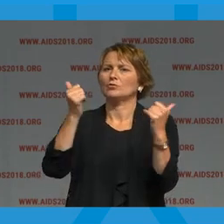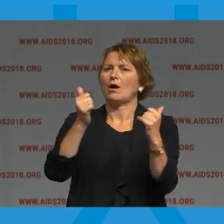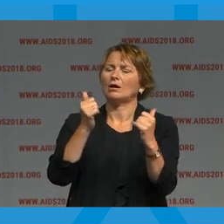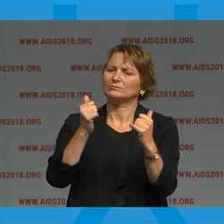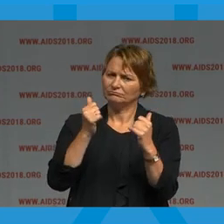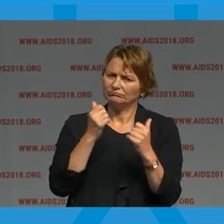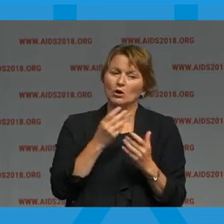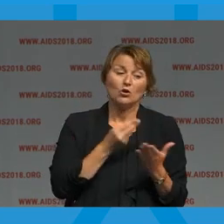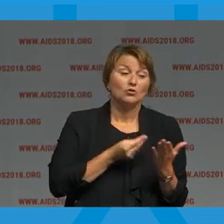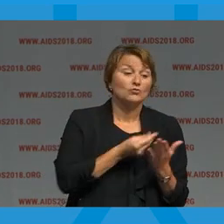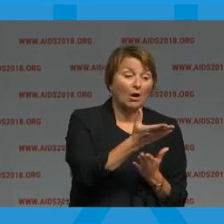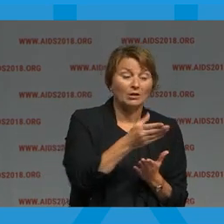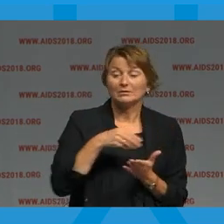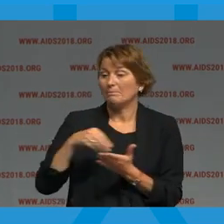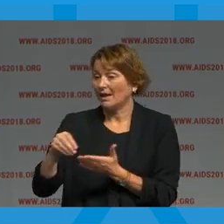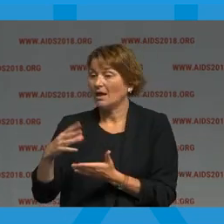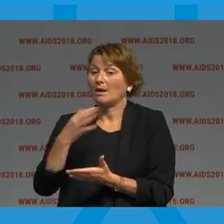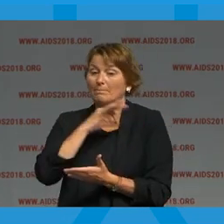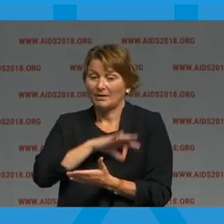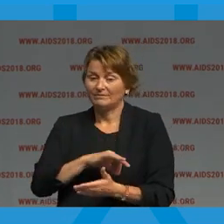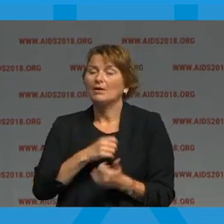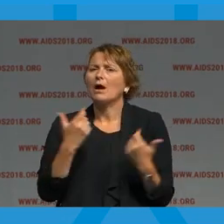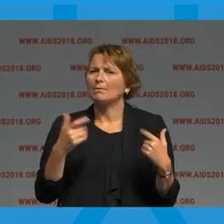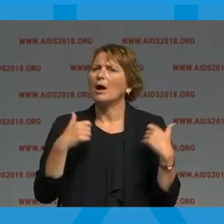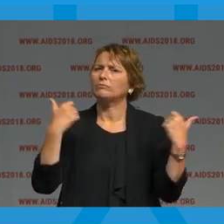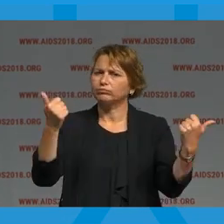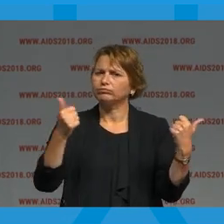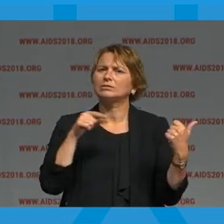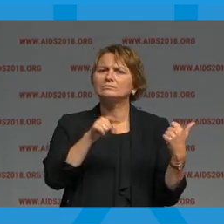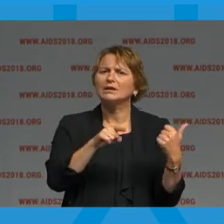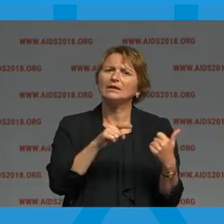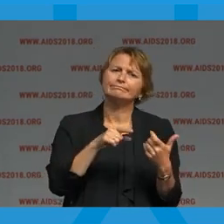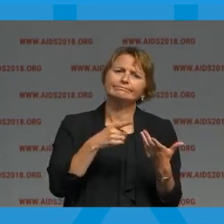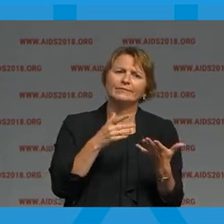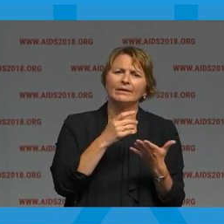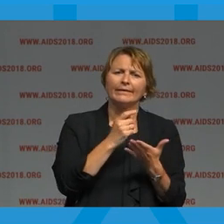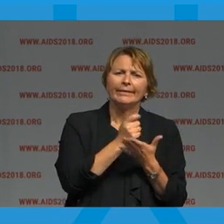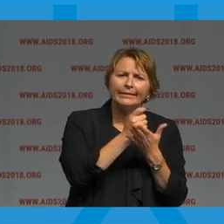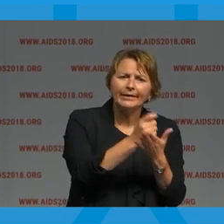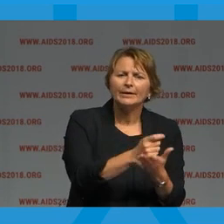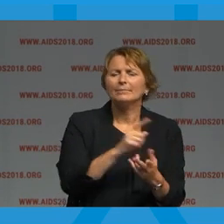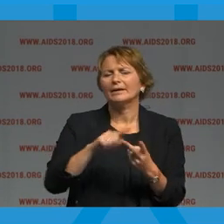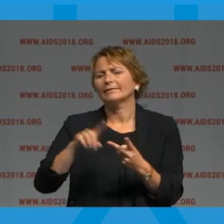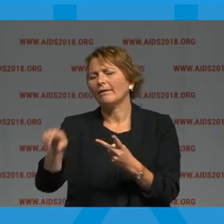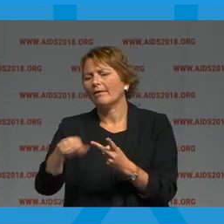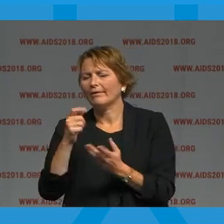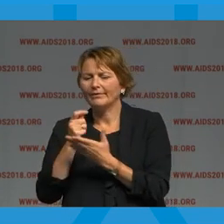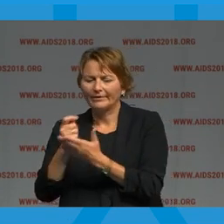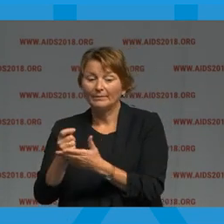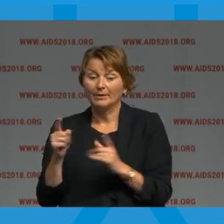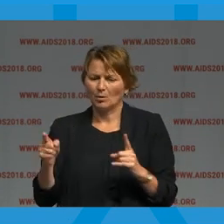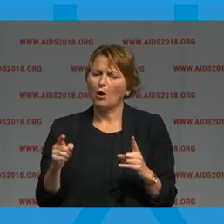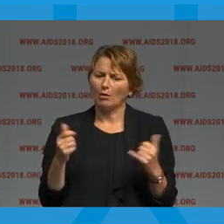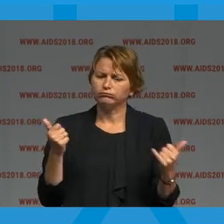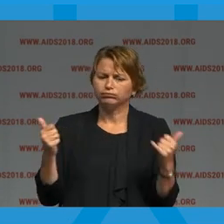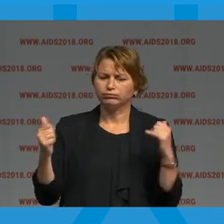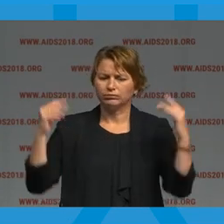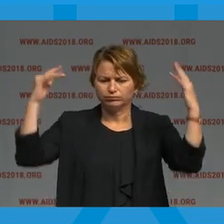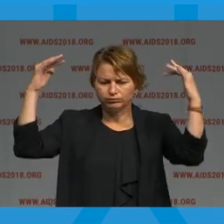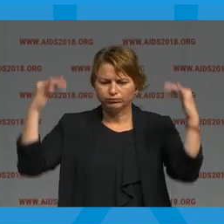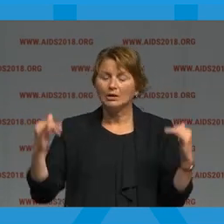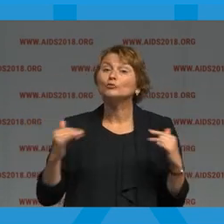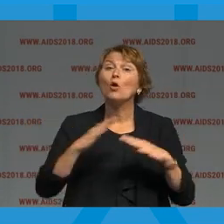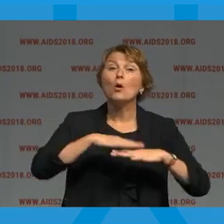in the switch from efavirenz-based therapies to dolutegravir-based therapies. Obviously, the higher the rate